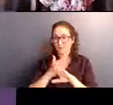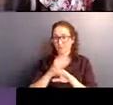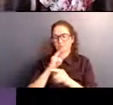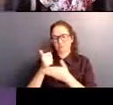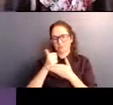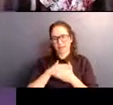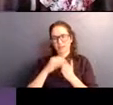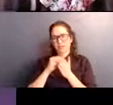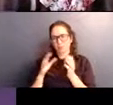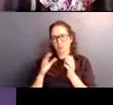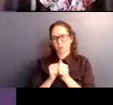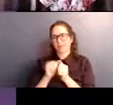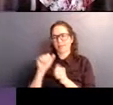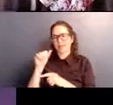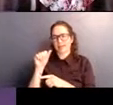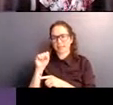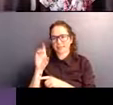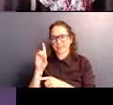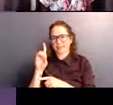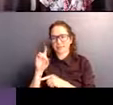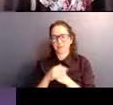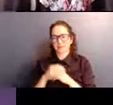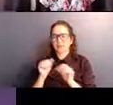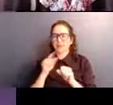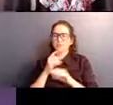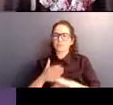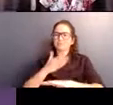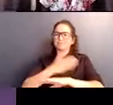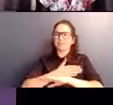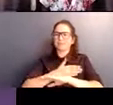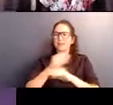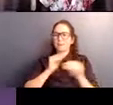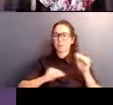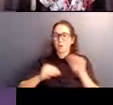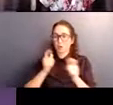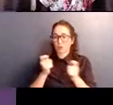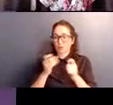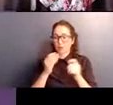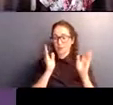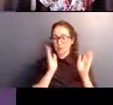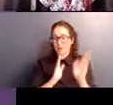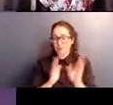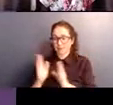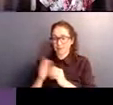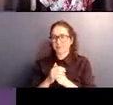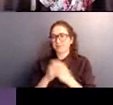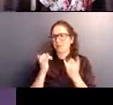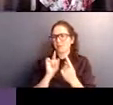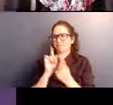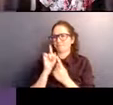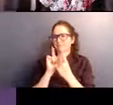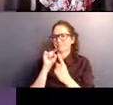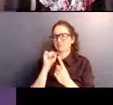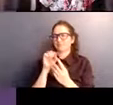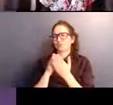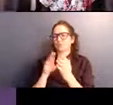students with autism spectrum disorder to gain better motor control and motor planning. I'm currently working with one student to make the